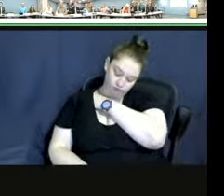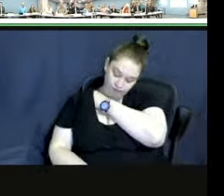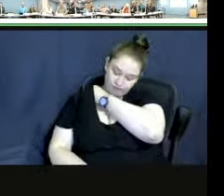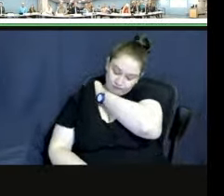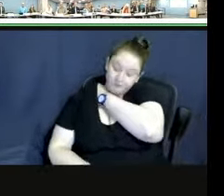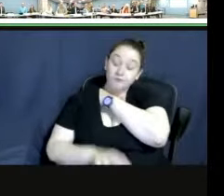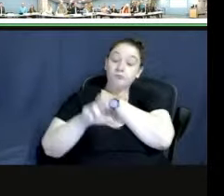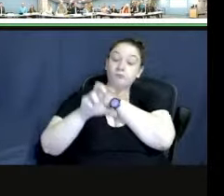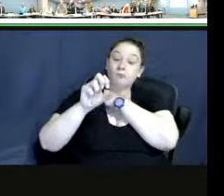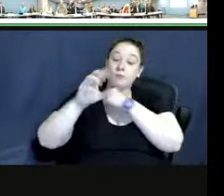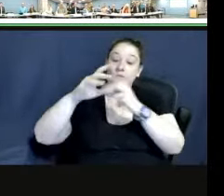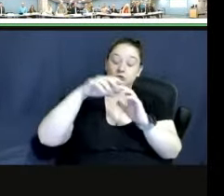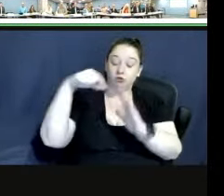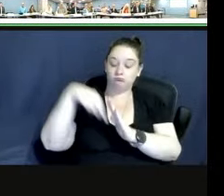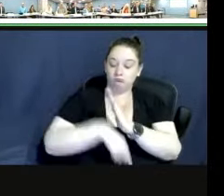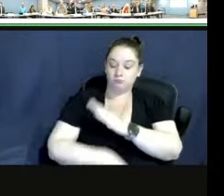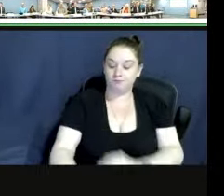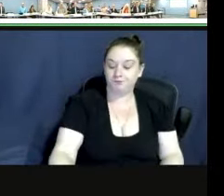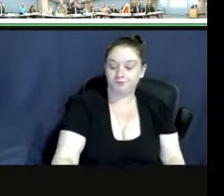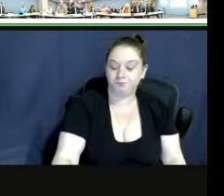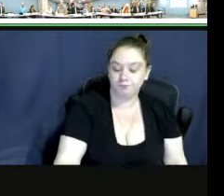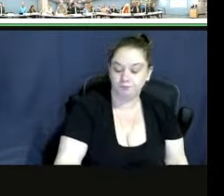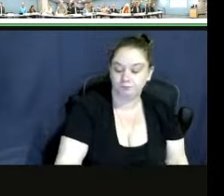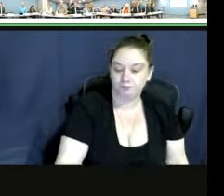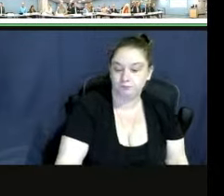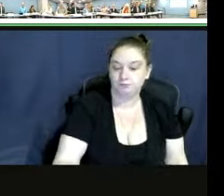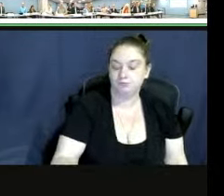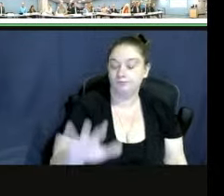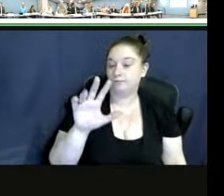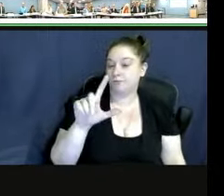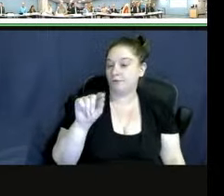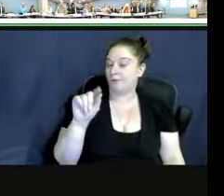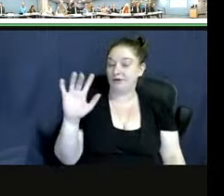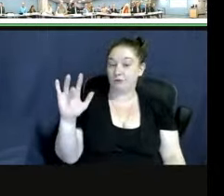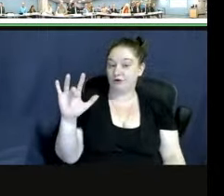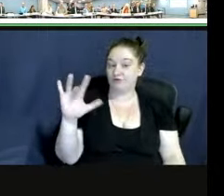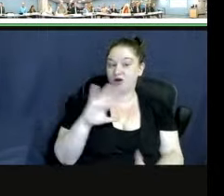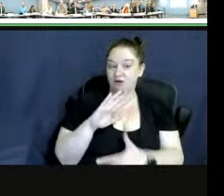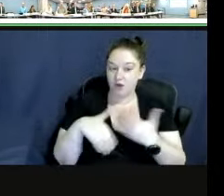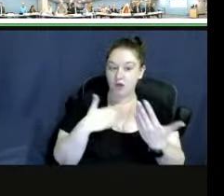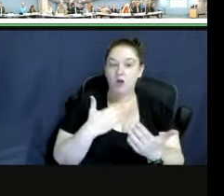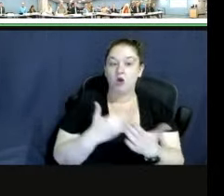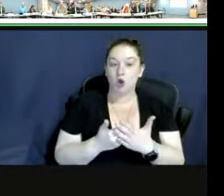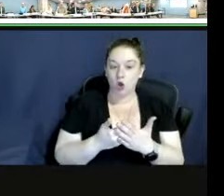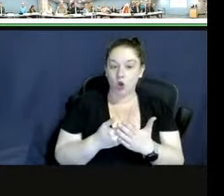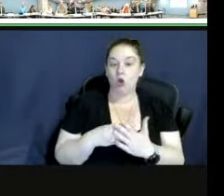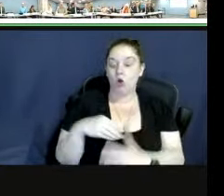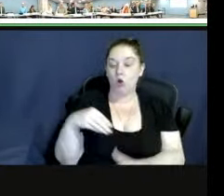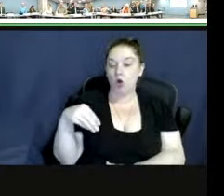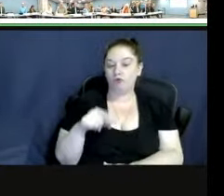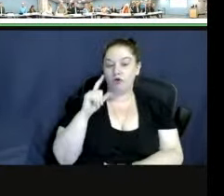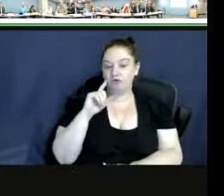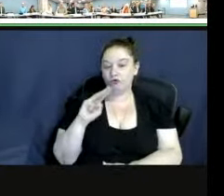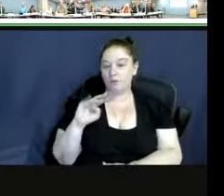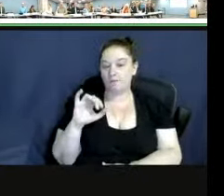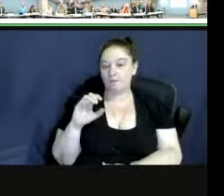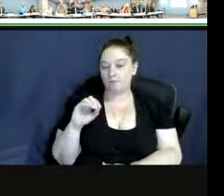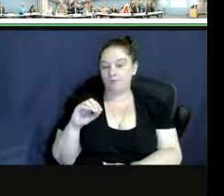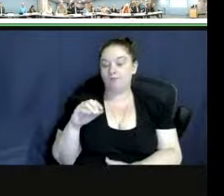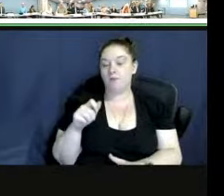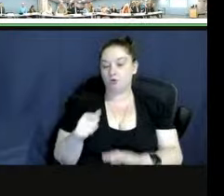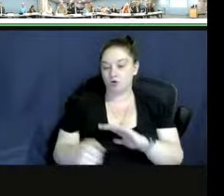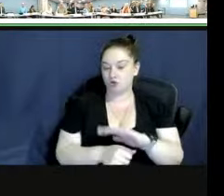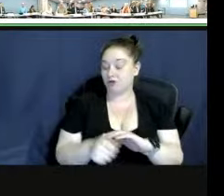So going into 2025, all Salem funding for micro shelters. This is not currently a general fund expense, but